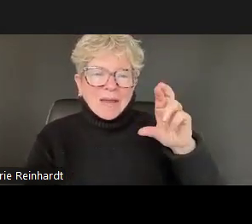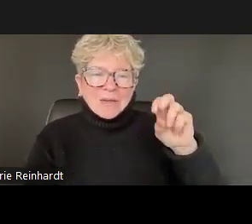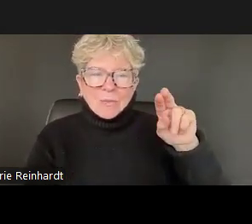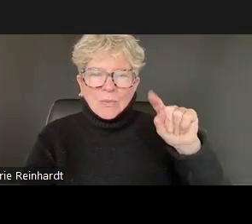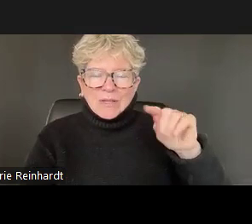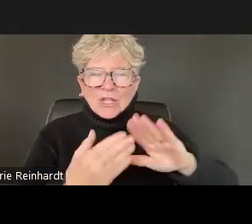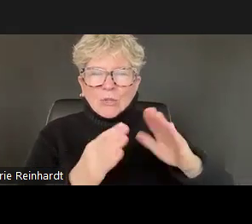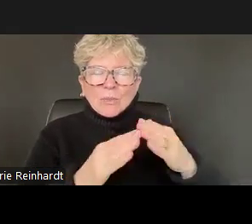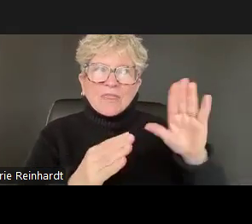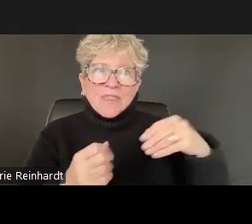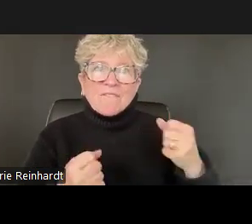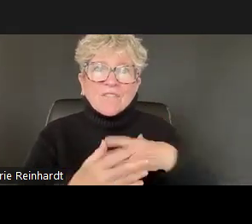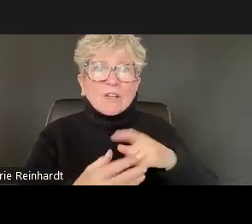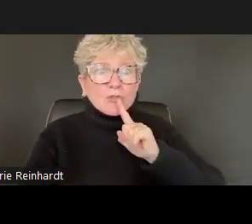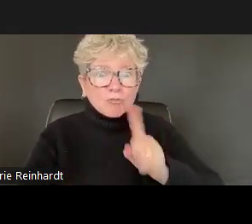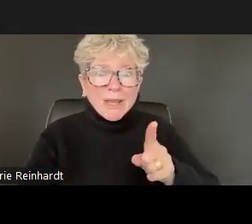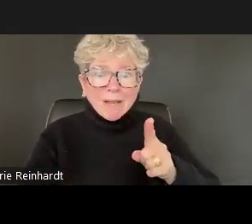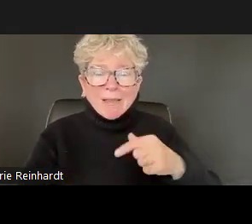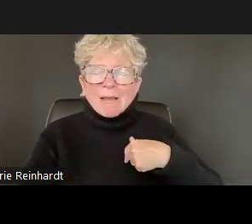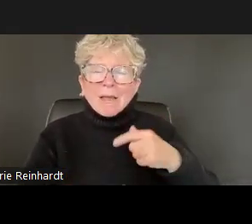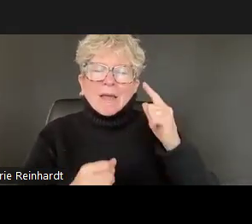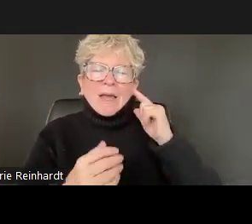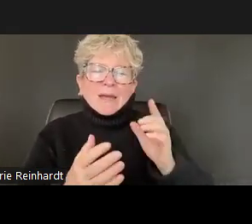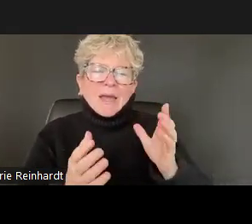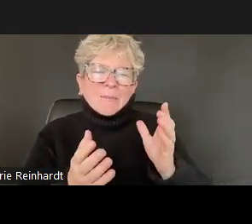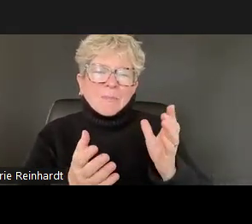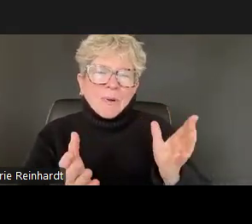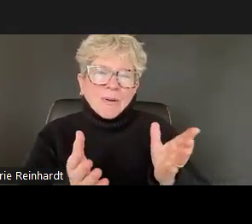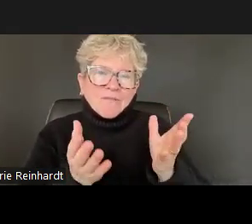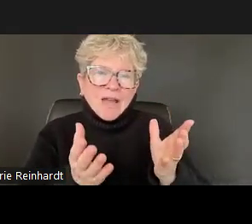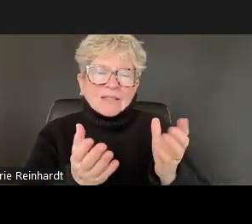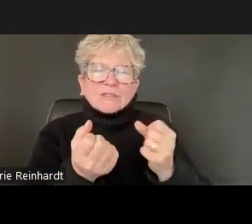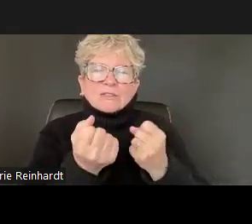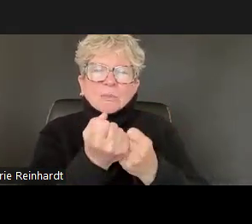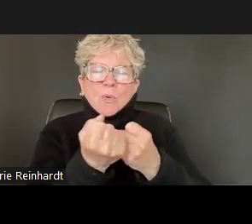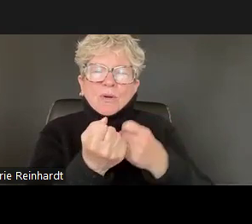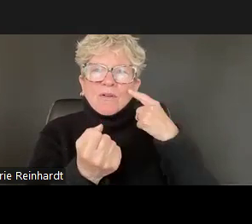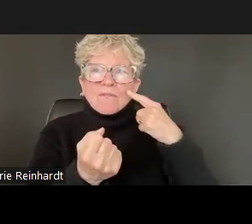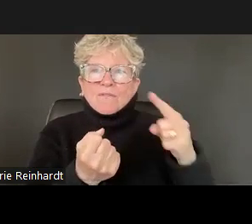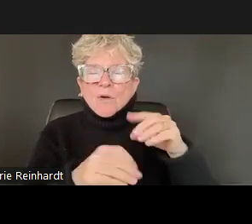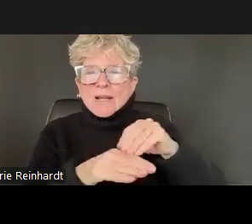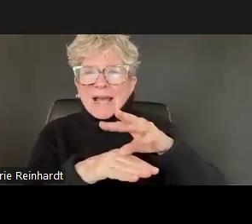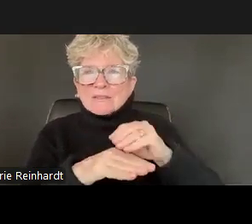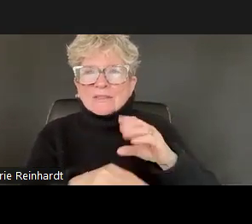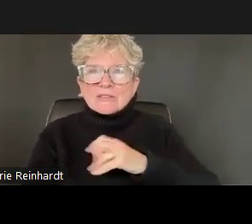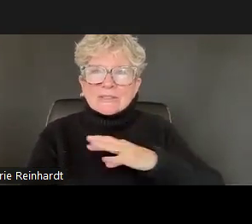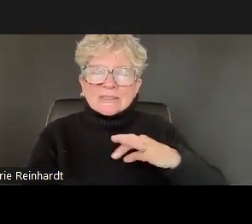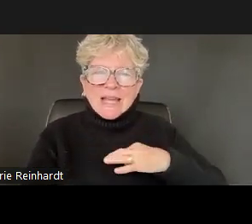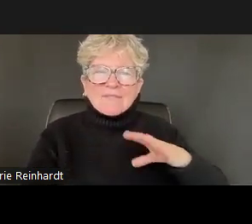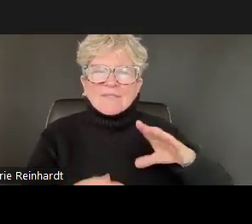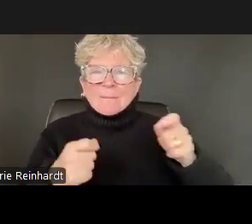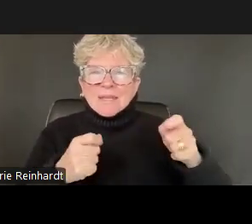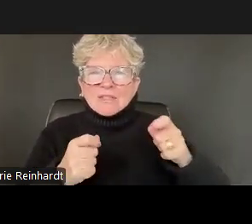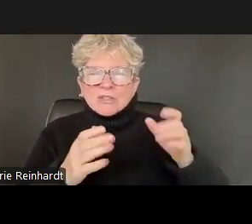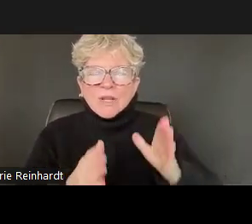want to say that I do provide a lot of support to counselors, administrators, staff, communities, and we